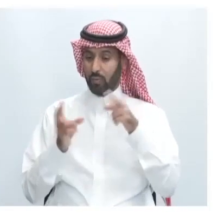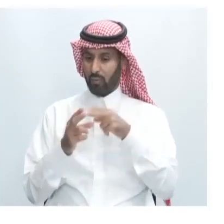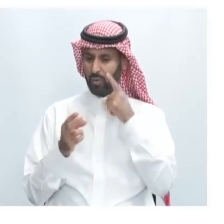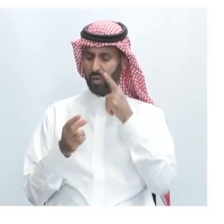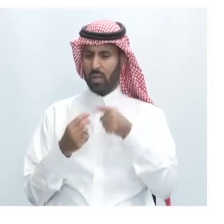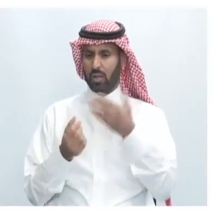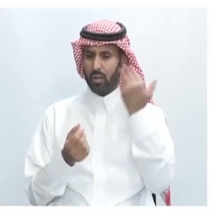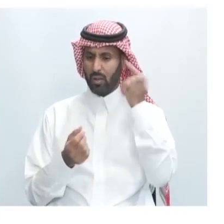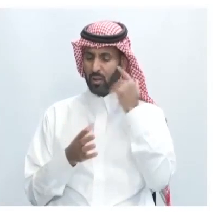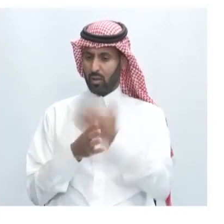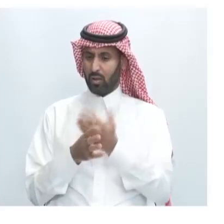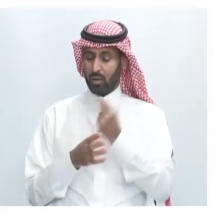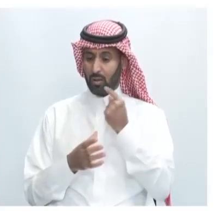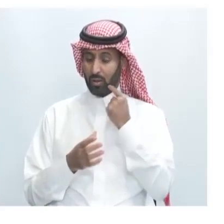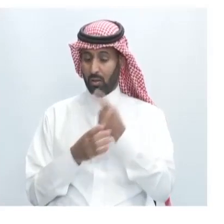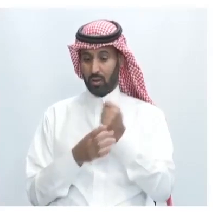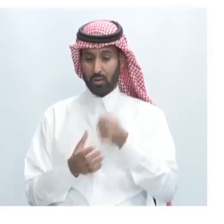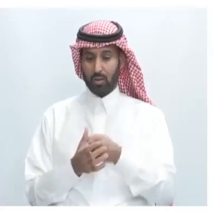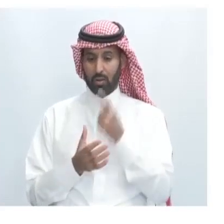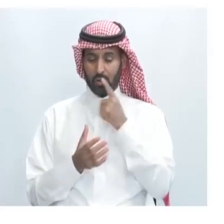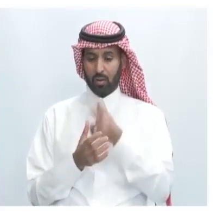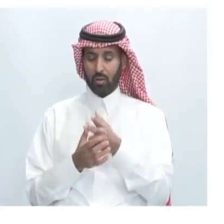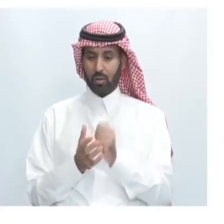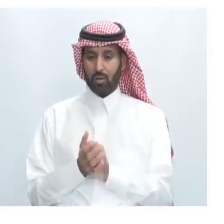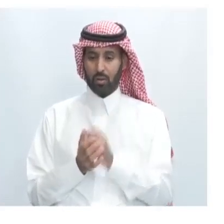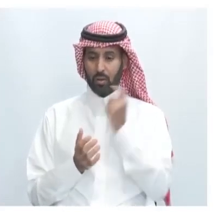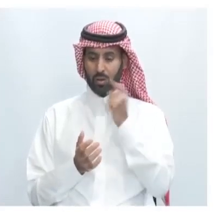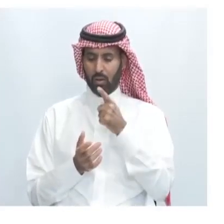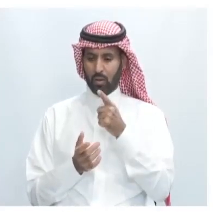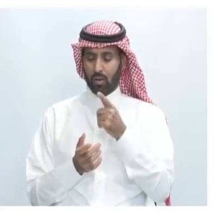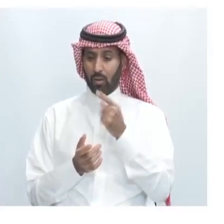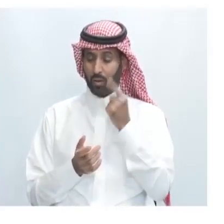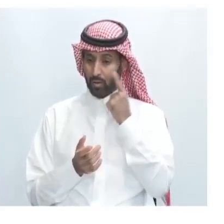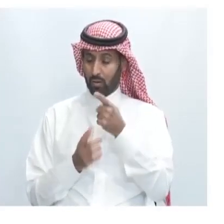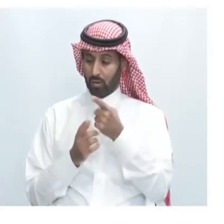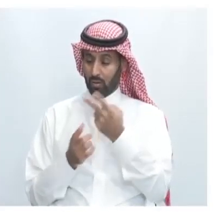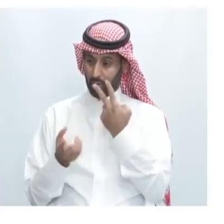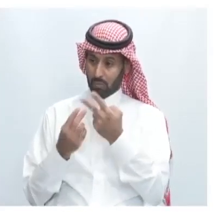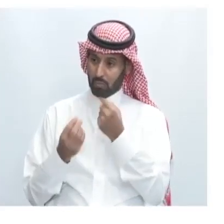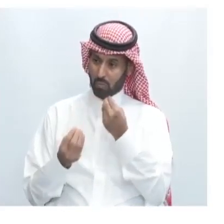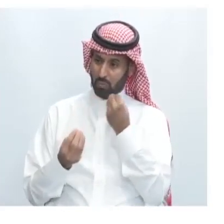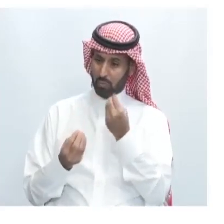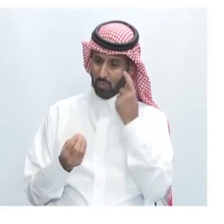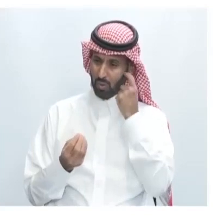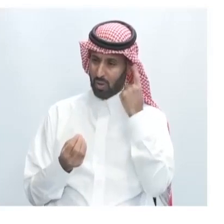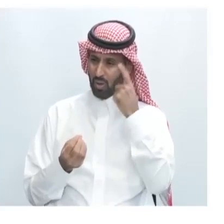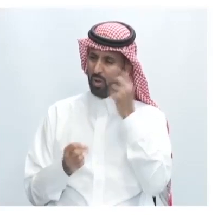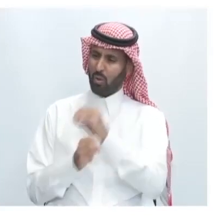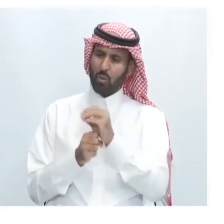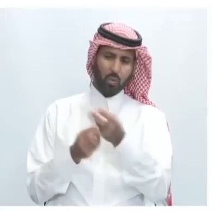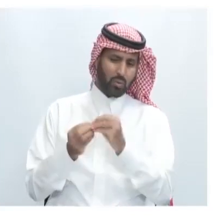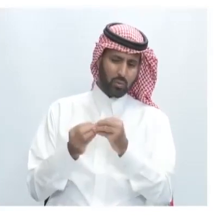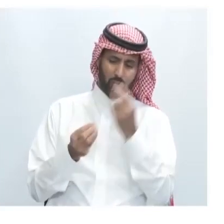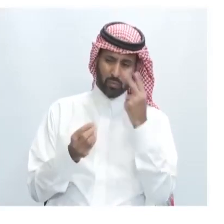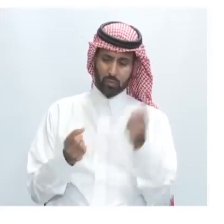shirt just because you like the color. But the truth is, you are probably responding to it based on what your brain, the environment,